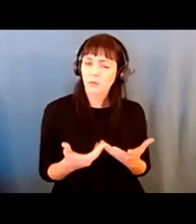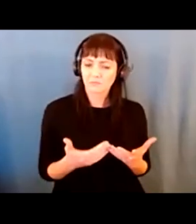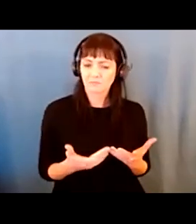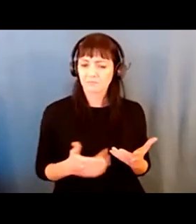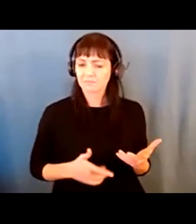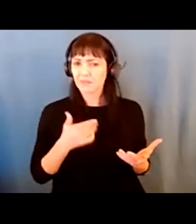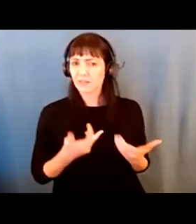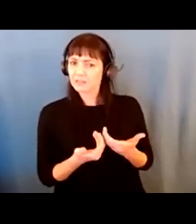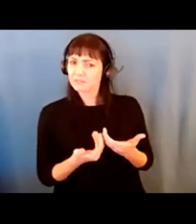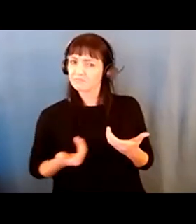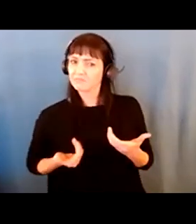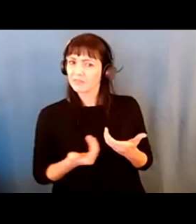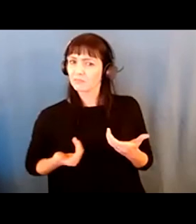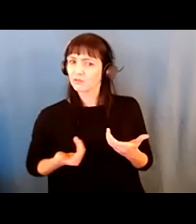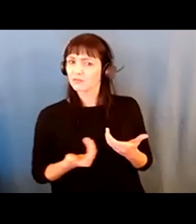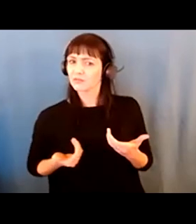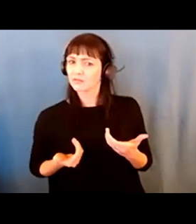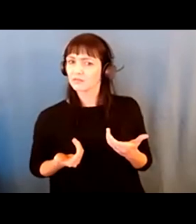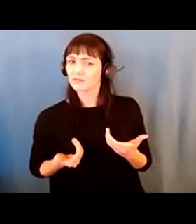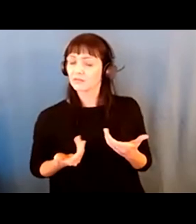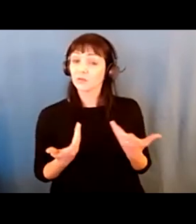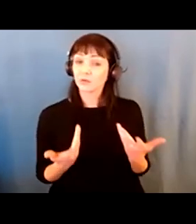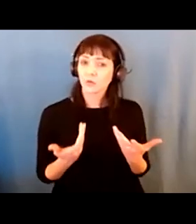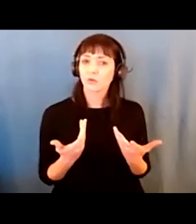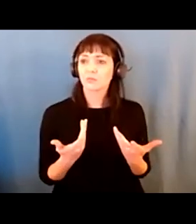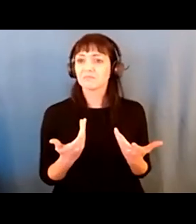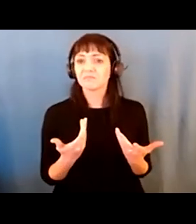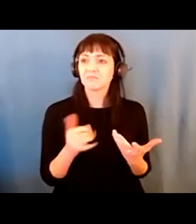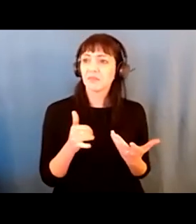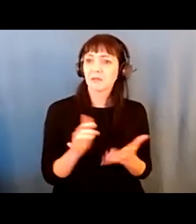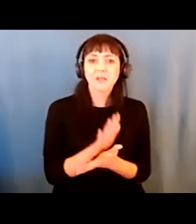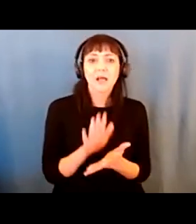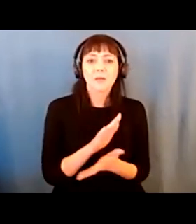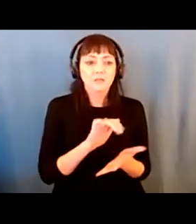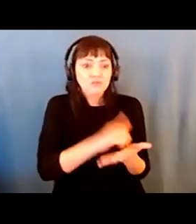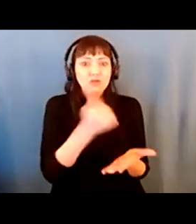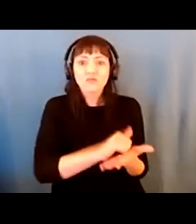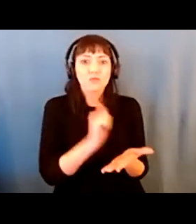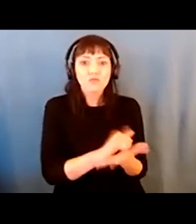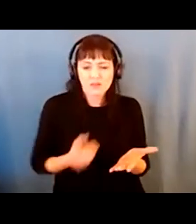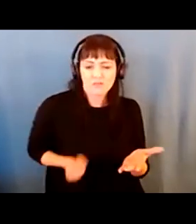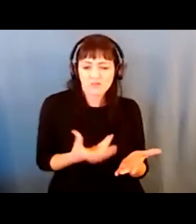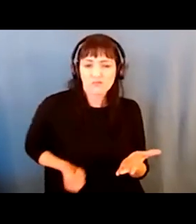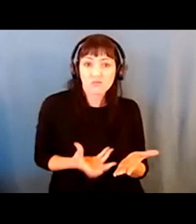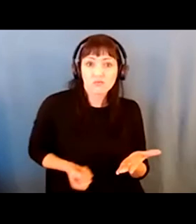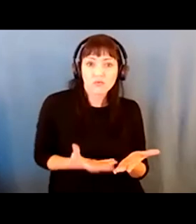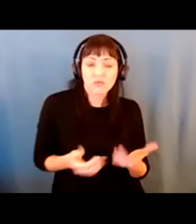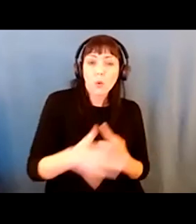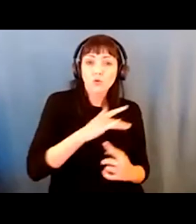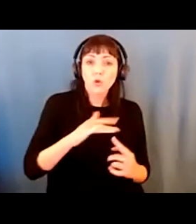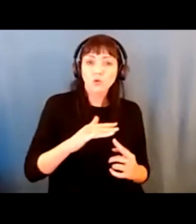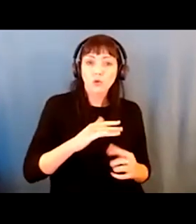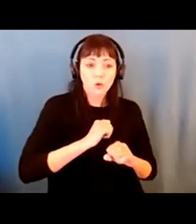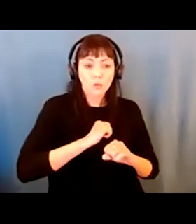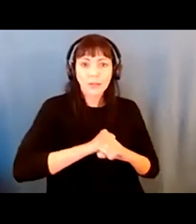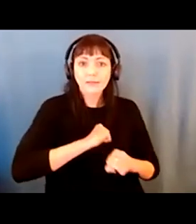really embedded. So people spend money on printing or digital interventions or social media, but it could be part and